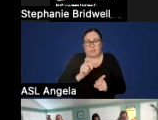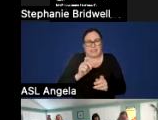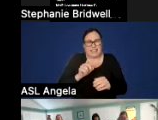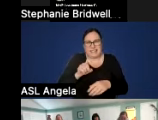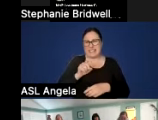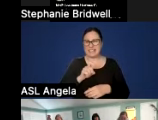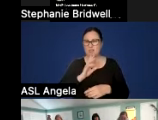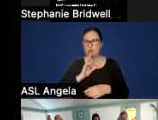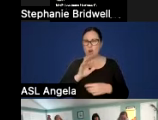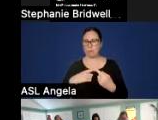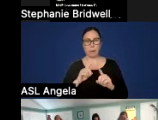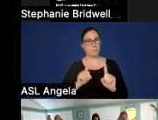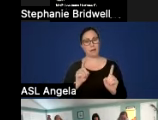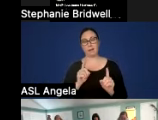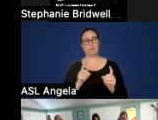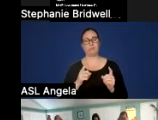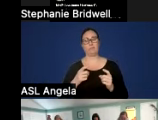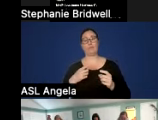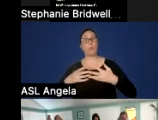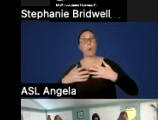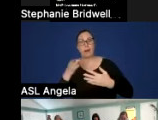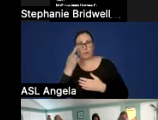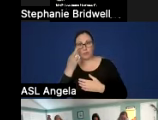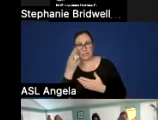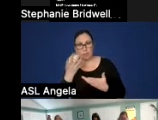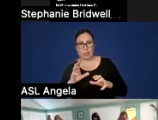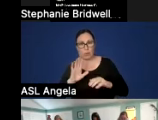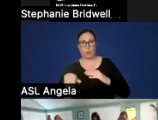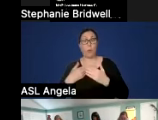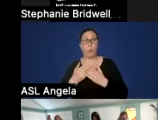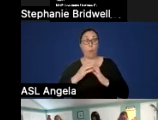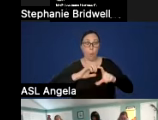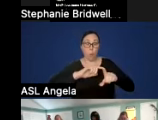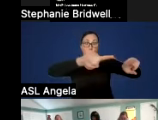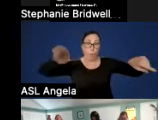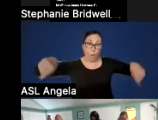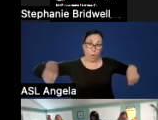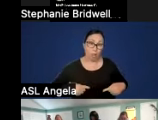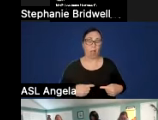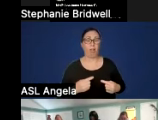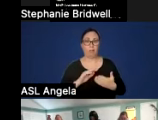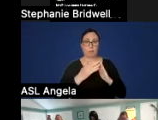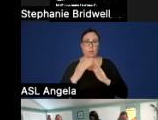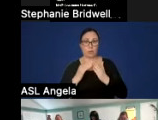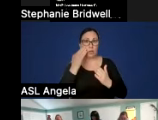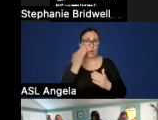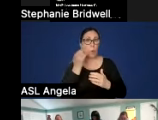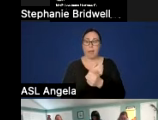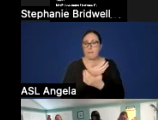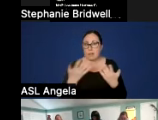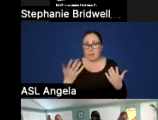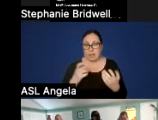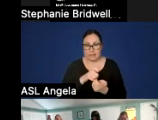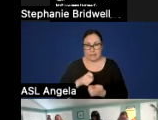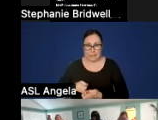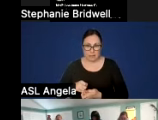for whatever reason, we don't want the whole community knowing about all of the details, right? And so just like interview techniques or, those